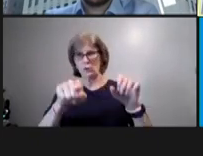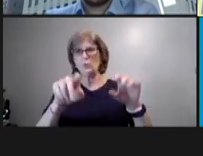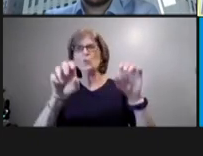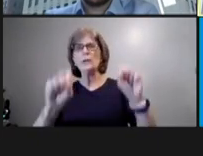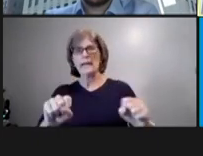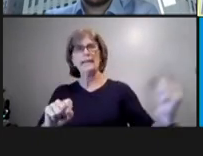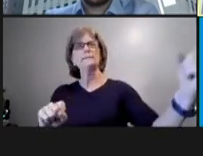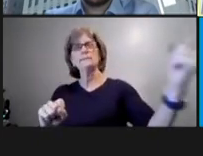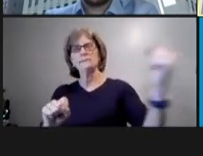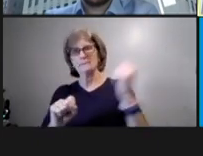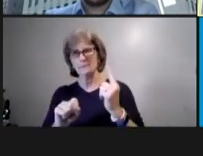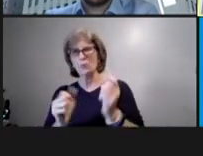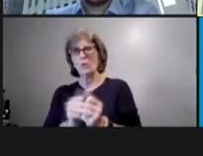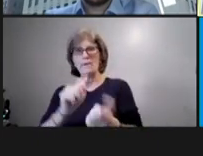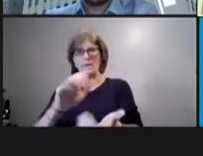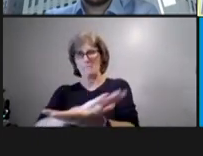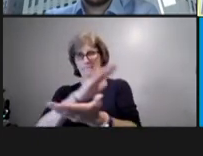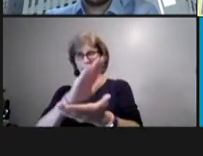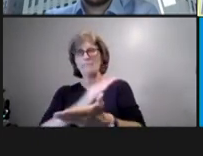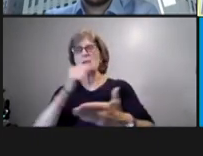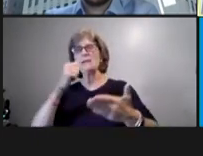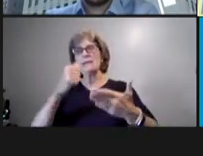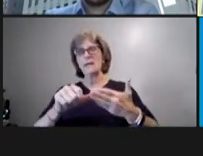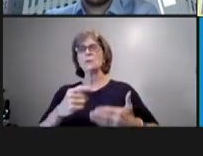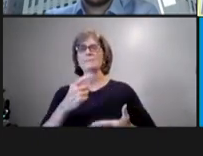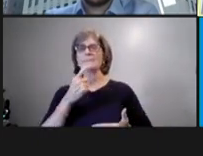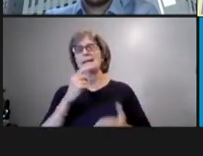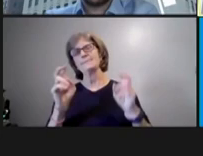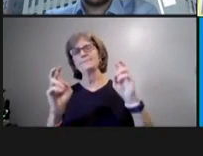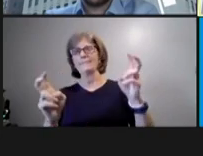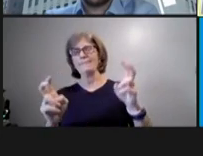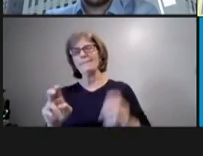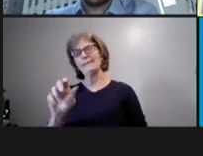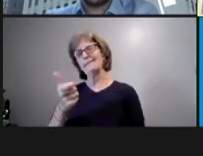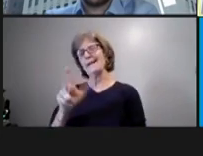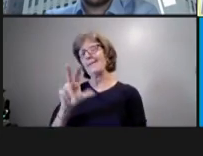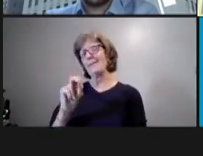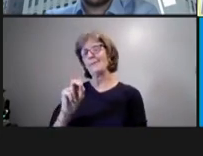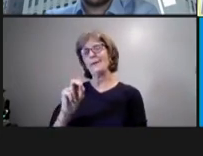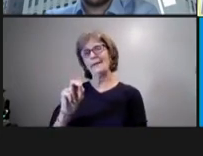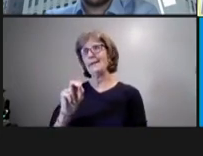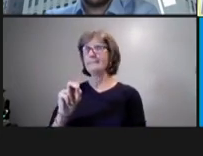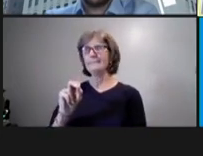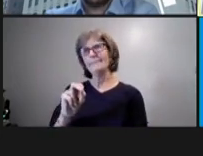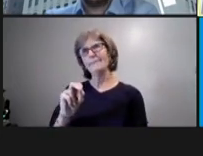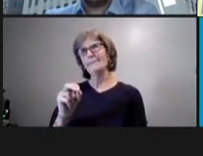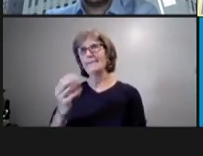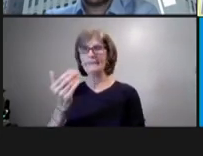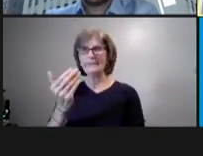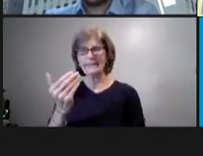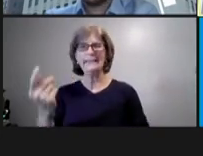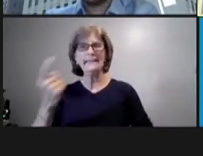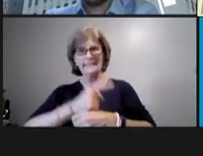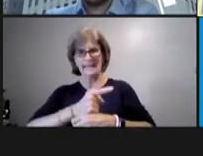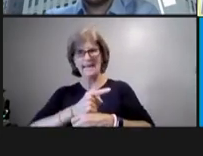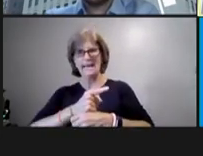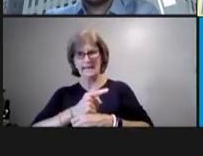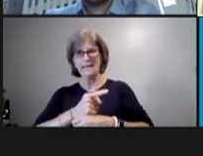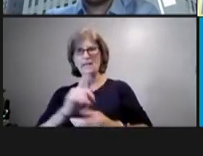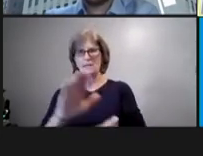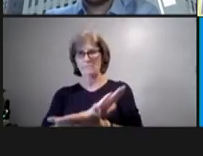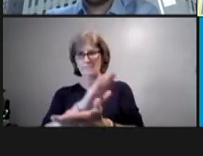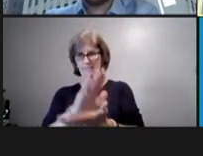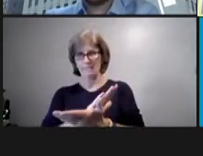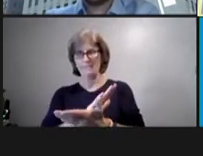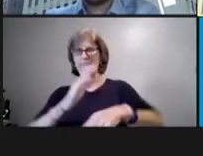quit. Notice to quit being the 10, 30, sometimes 15 day notice before an eviction filing